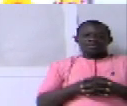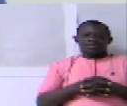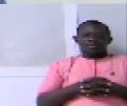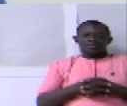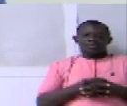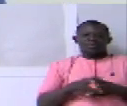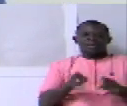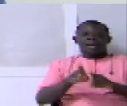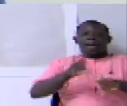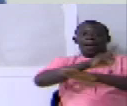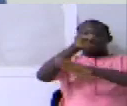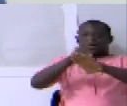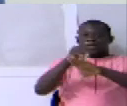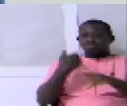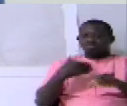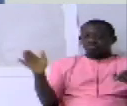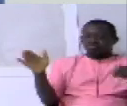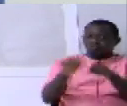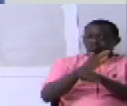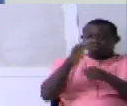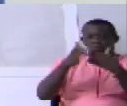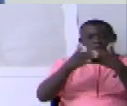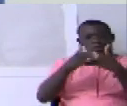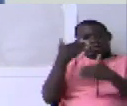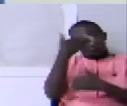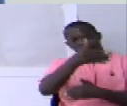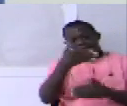The place is overcrowded, isn't it?